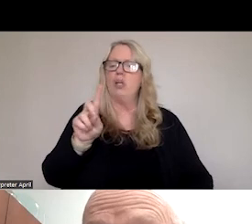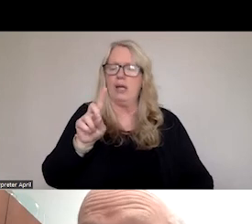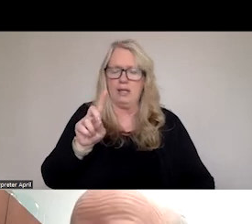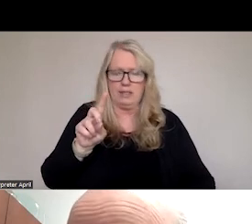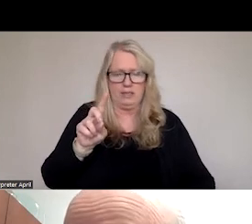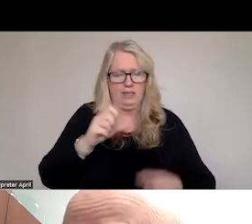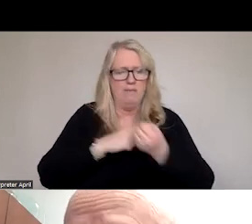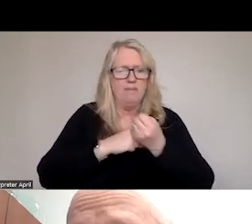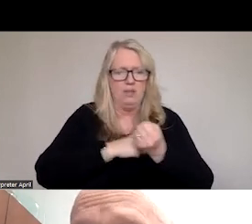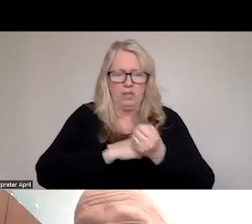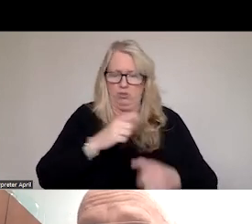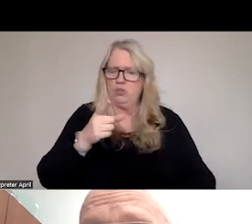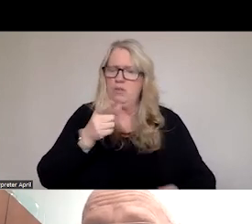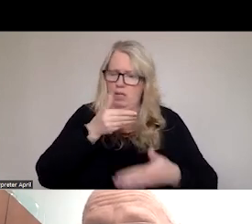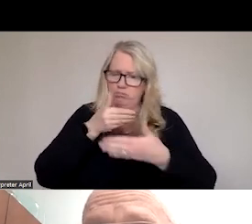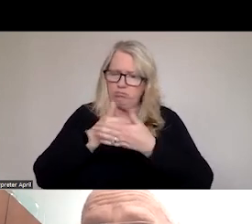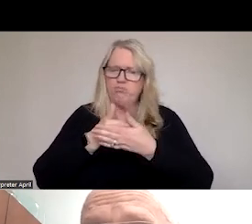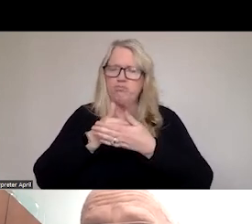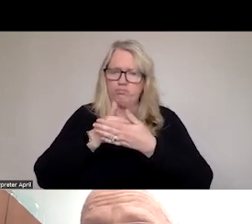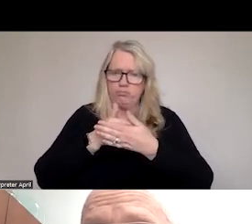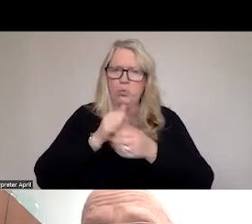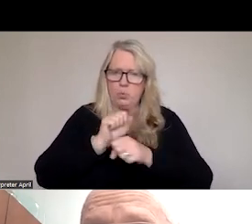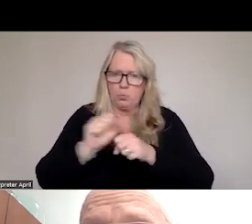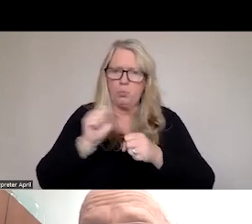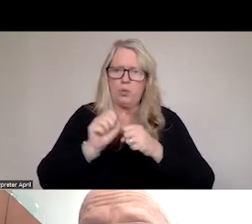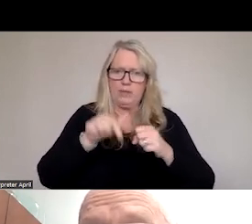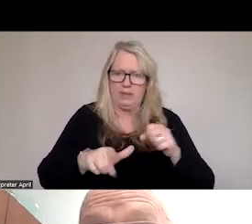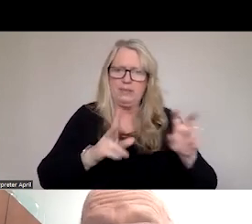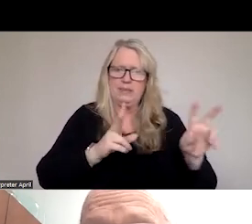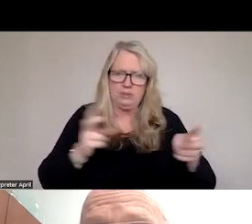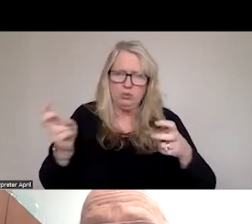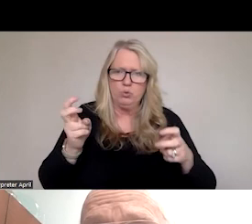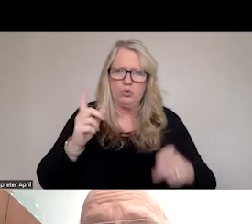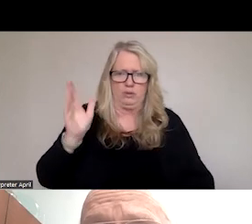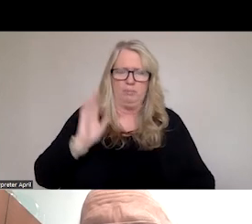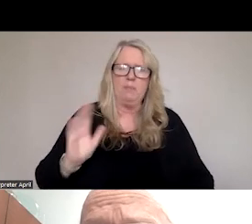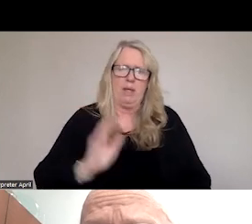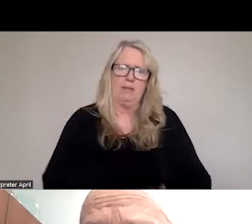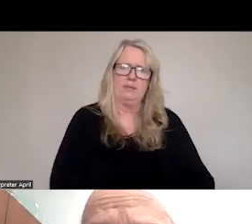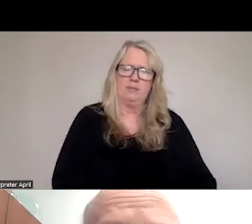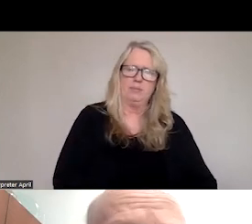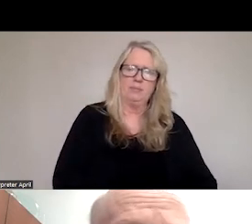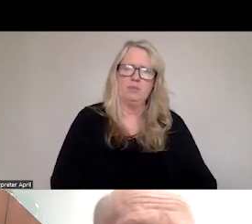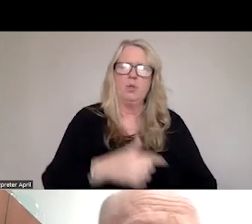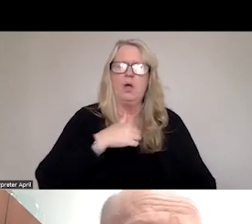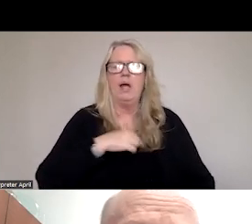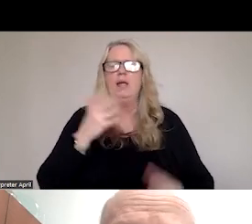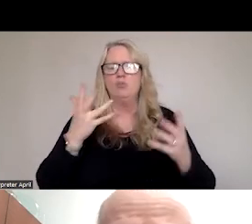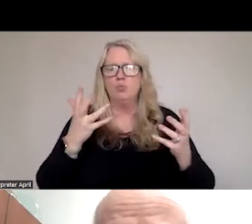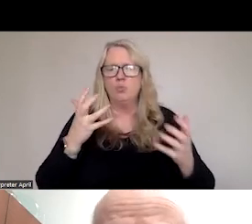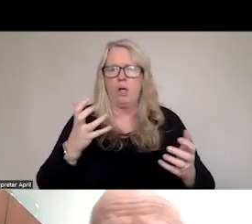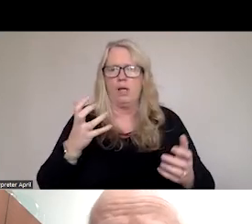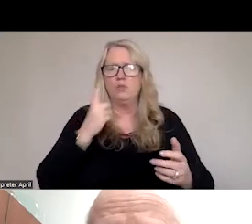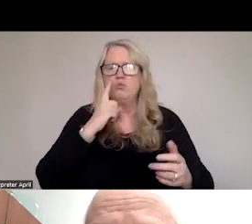has worked closely on these issues in the past. So I just wanted